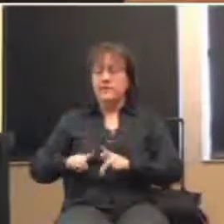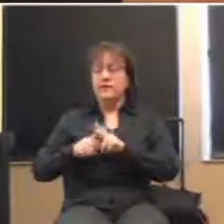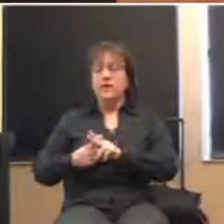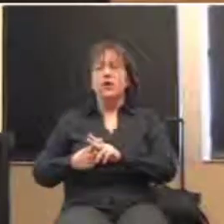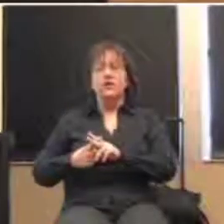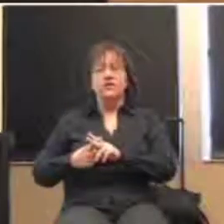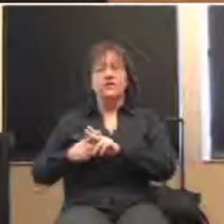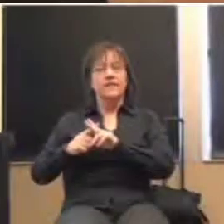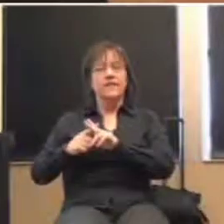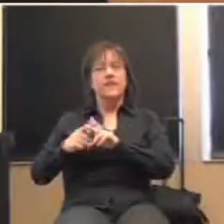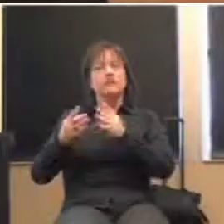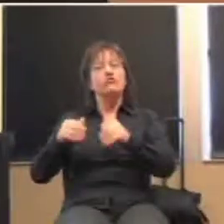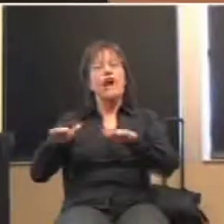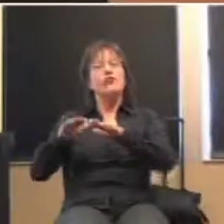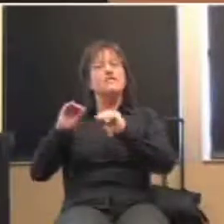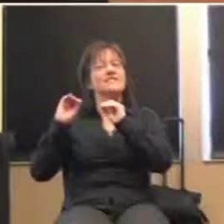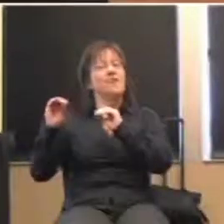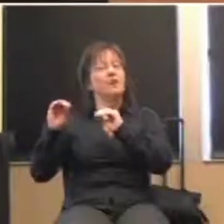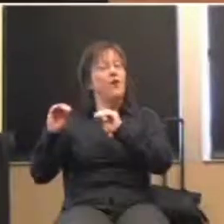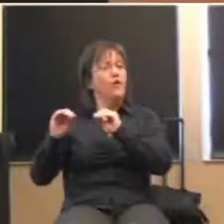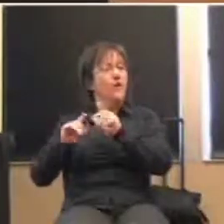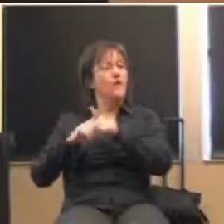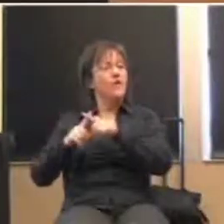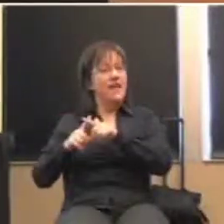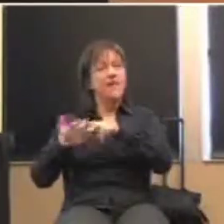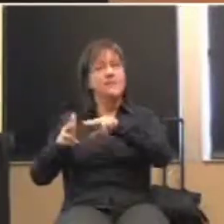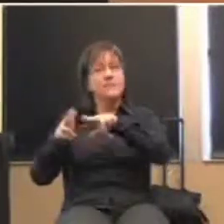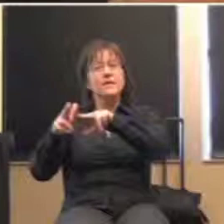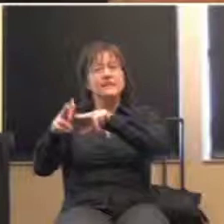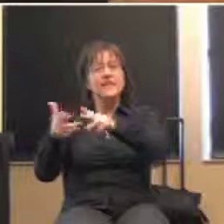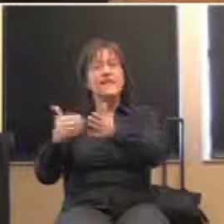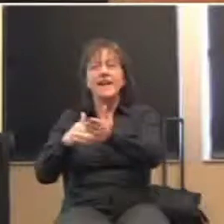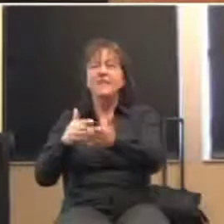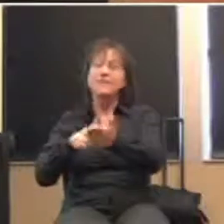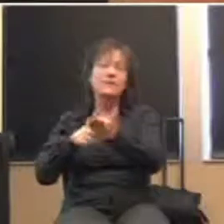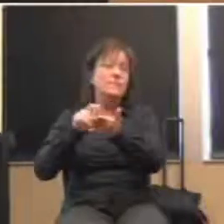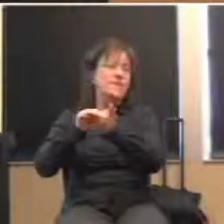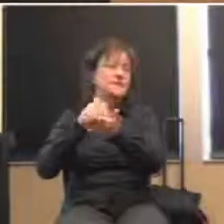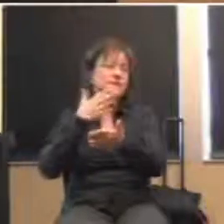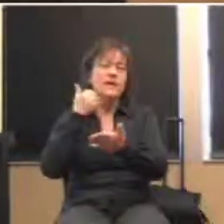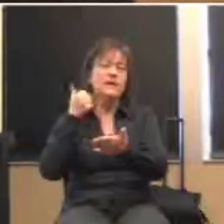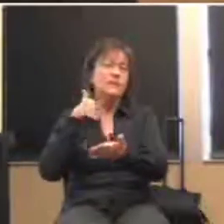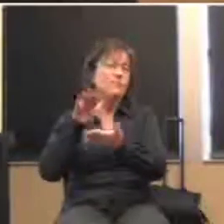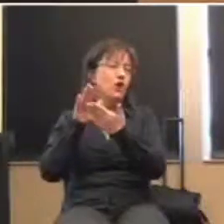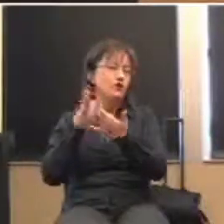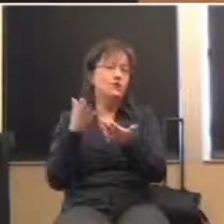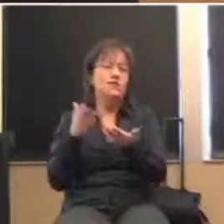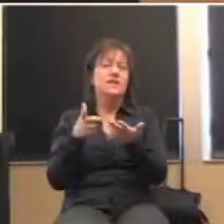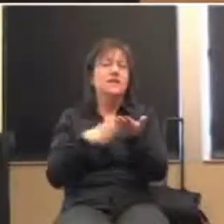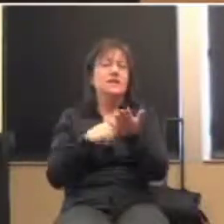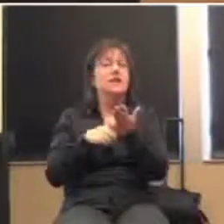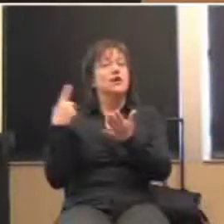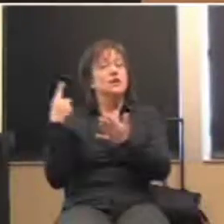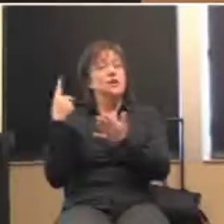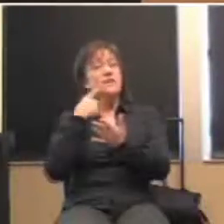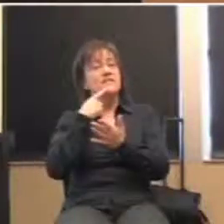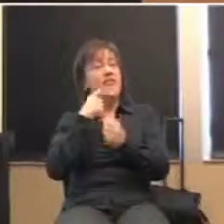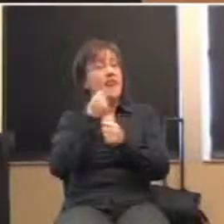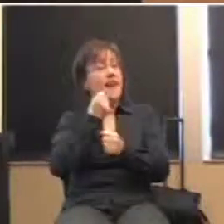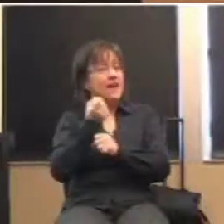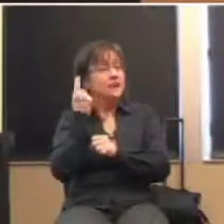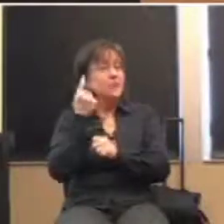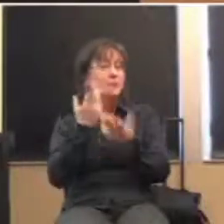up. And sometimes that's the best approach to take. Because if you don't get, and Stacy and I said this last year, you all